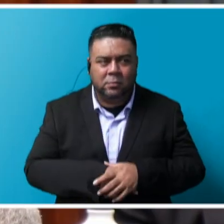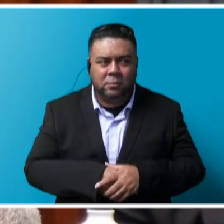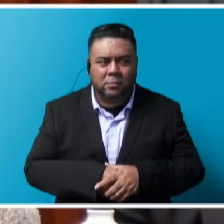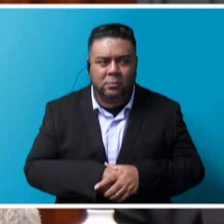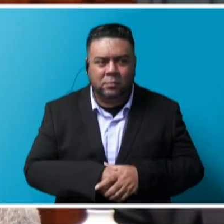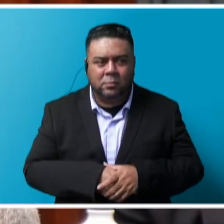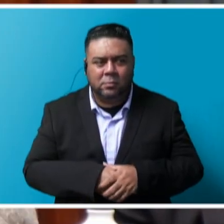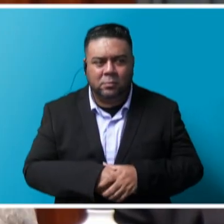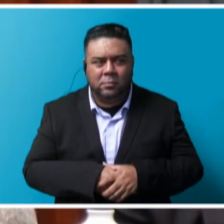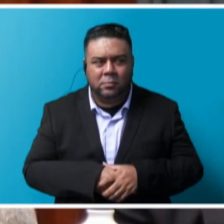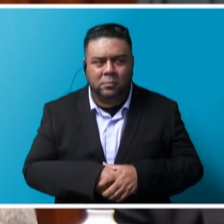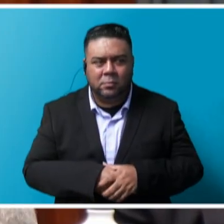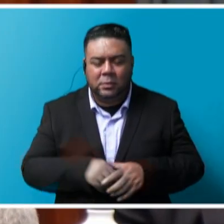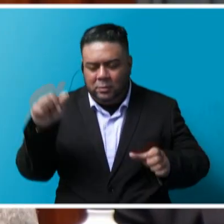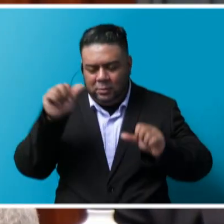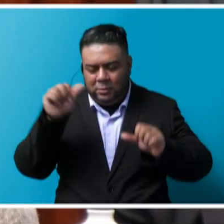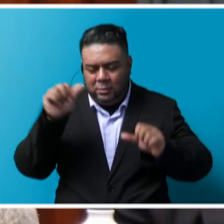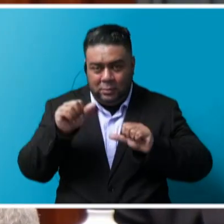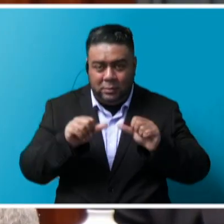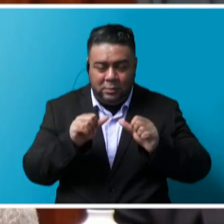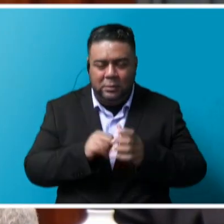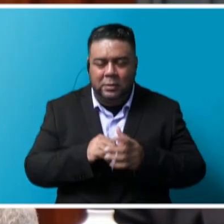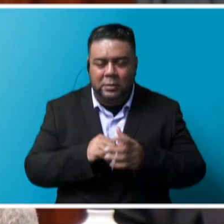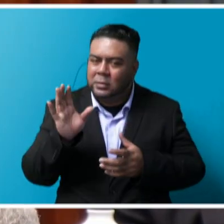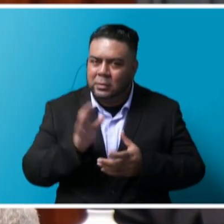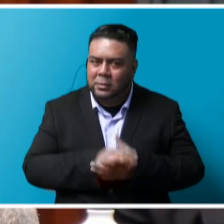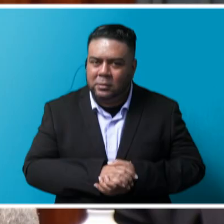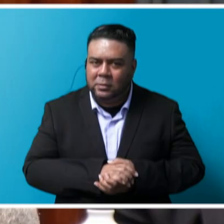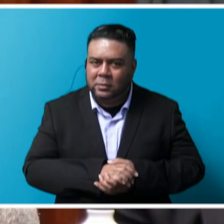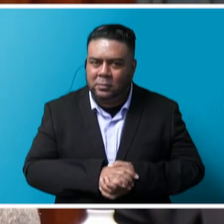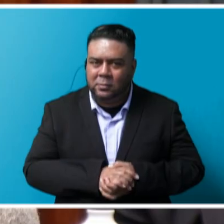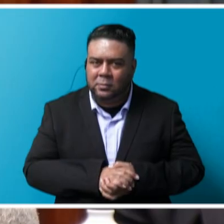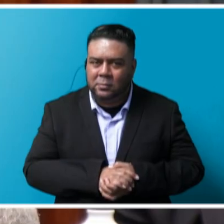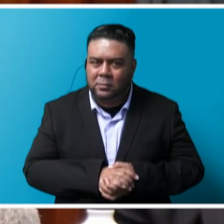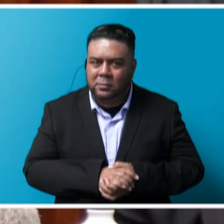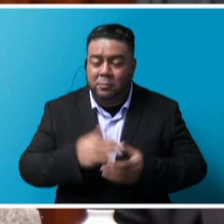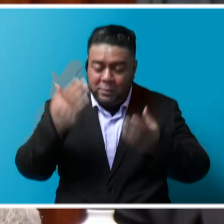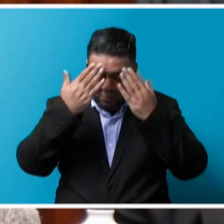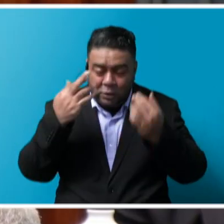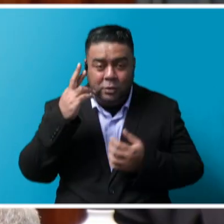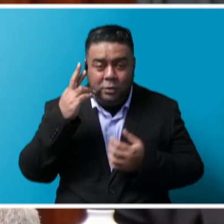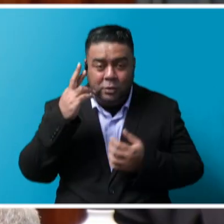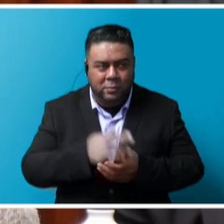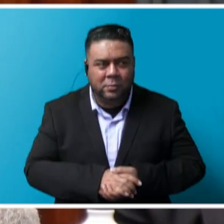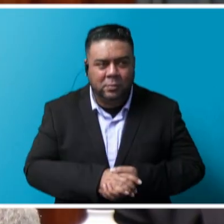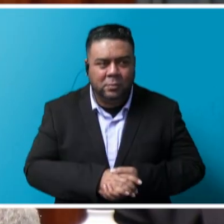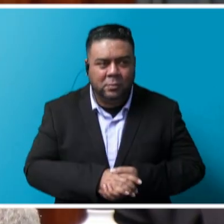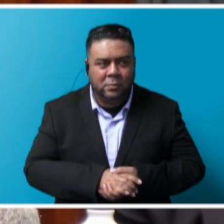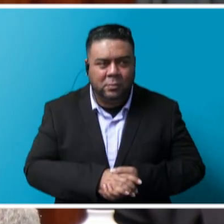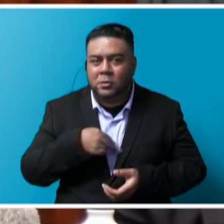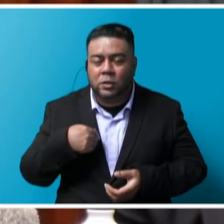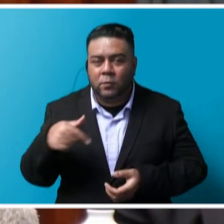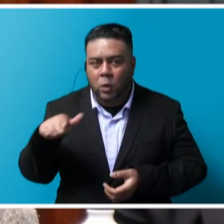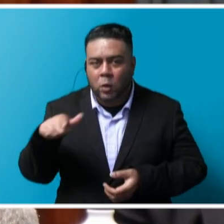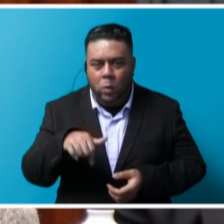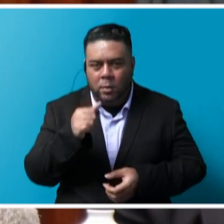vulnerabilities are assessed as moderate. Mr. Speaker, Sir, for the Minister of Local Government, the budget